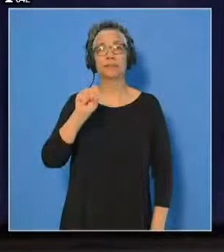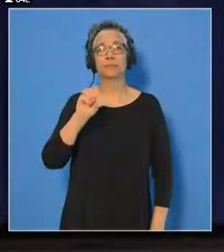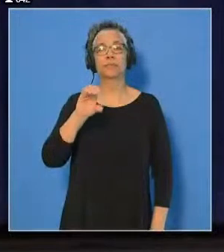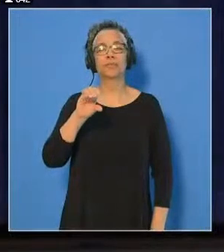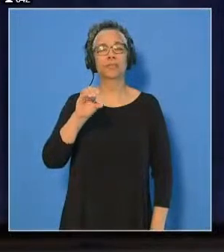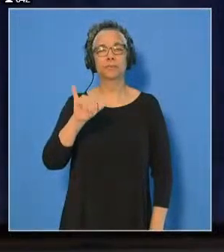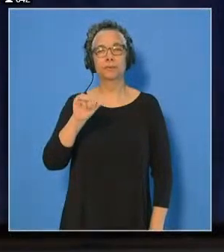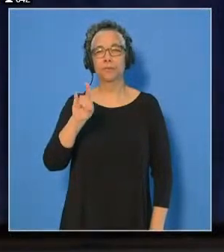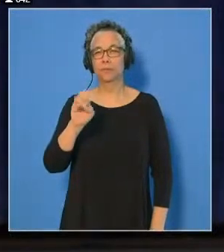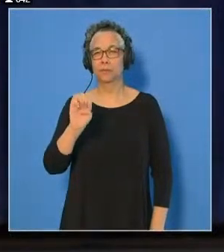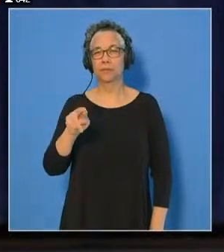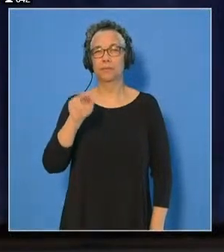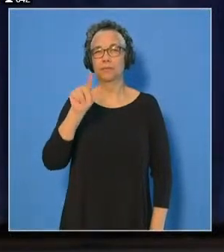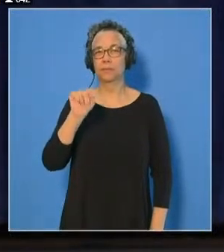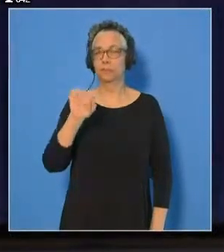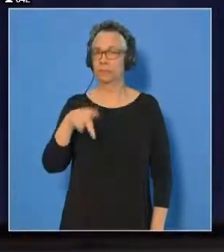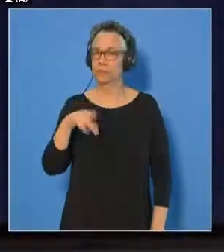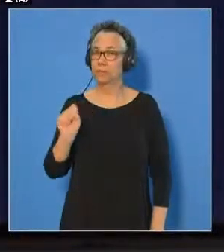www.cybertips.bm.